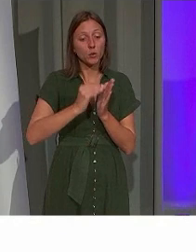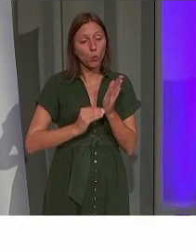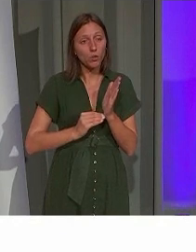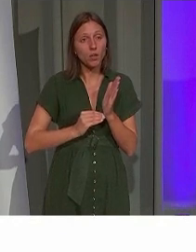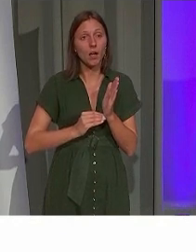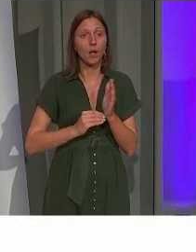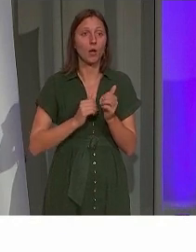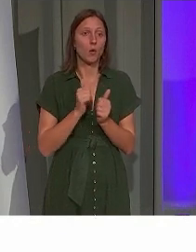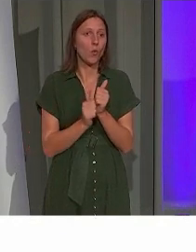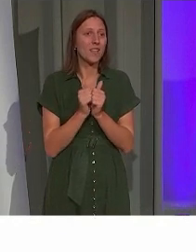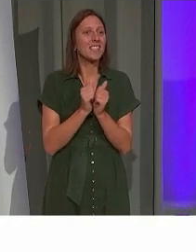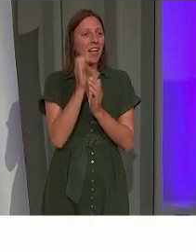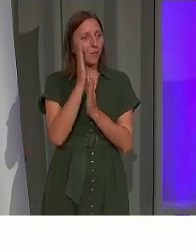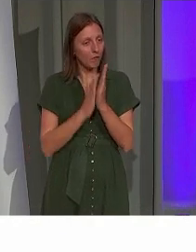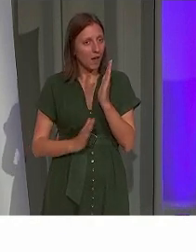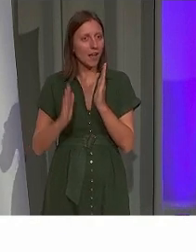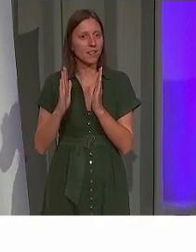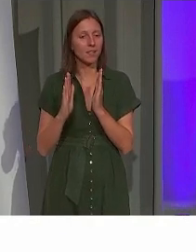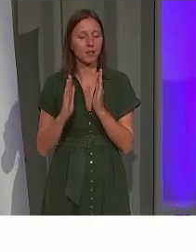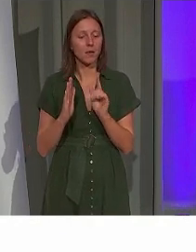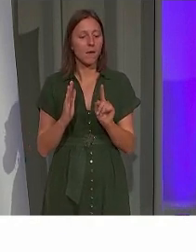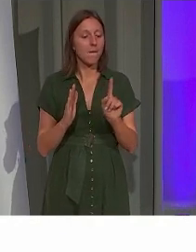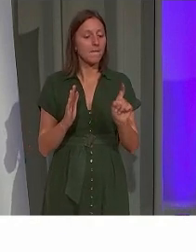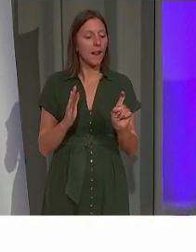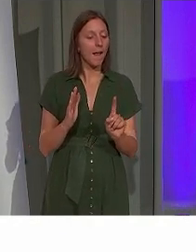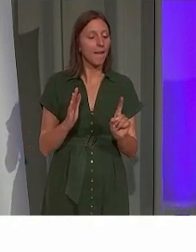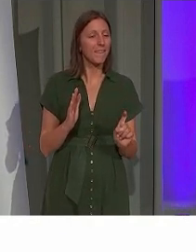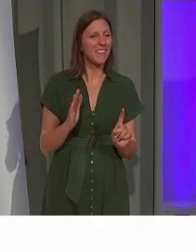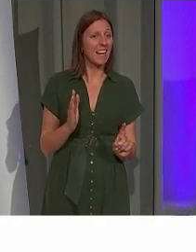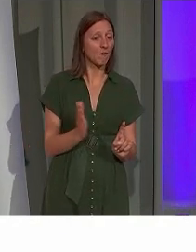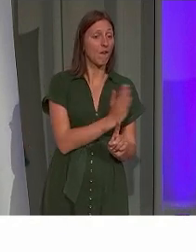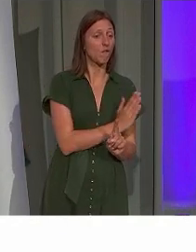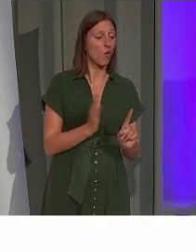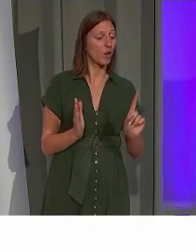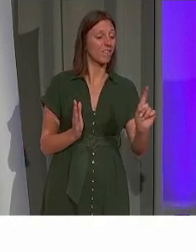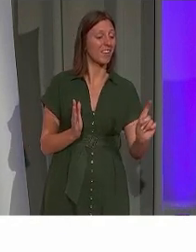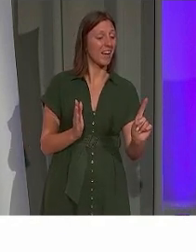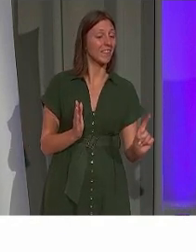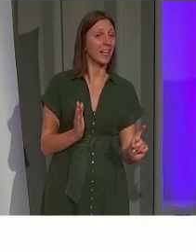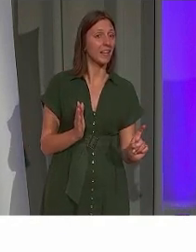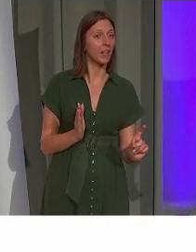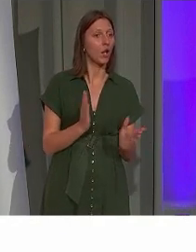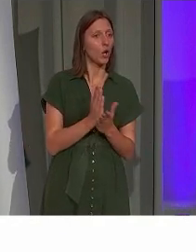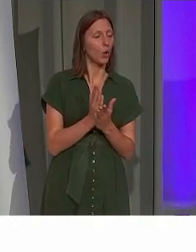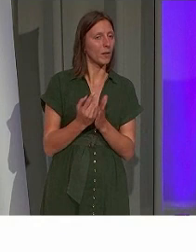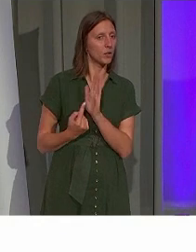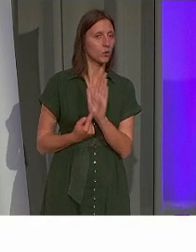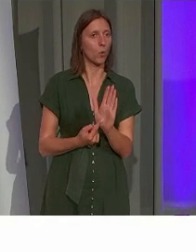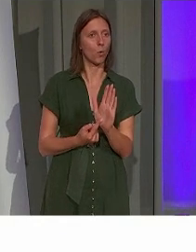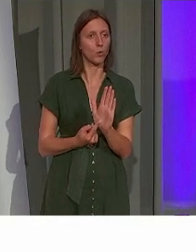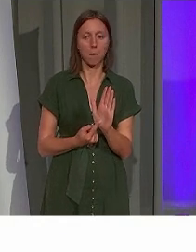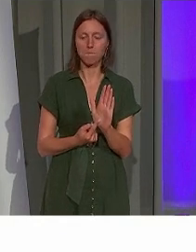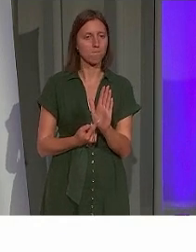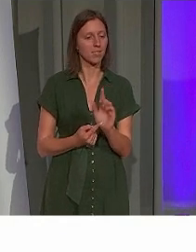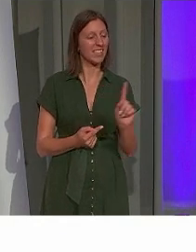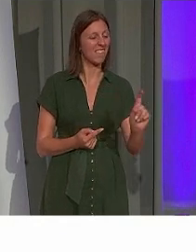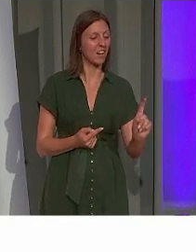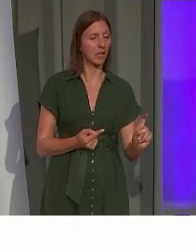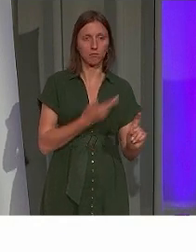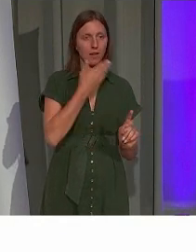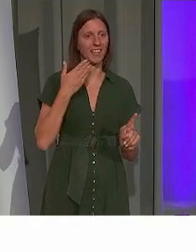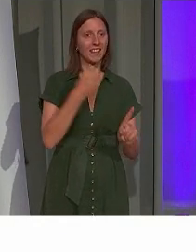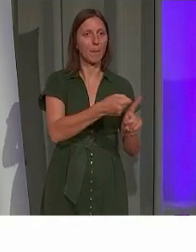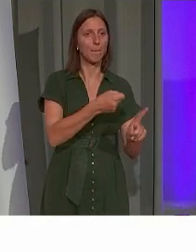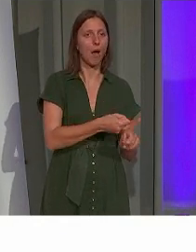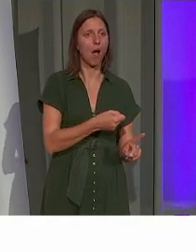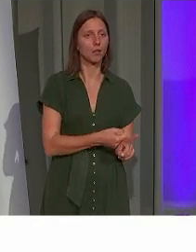some space. So in the contest phase, we actually could show